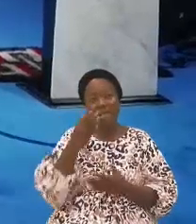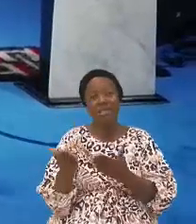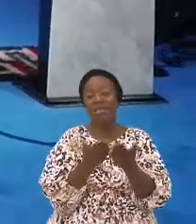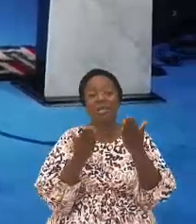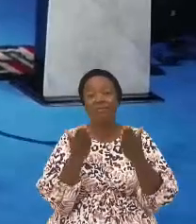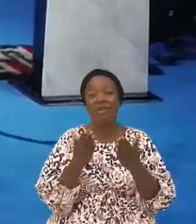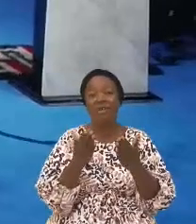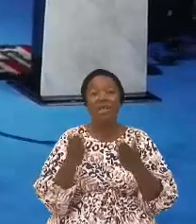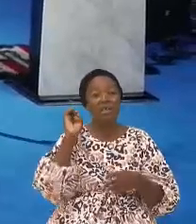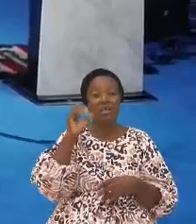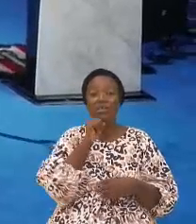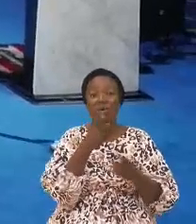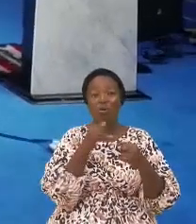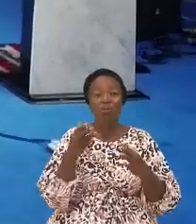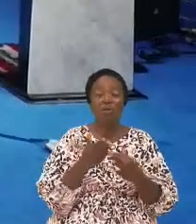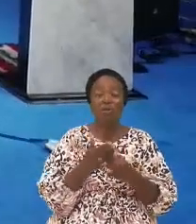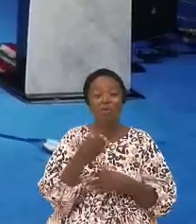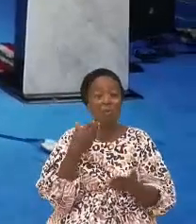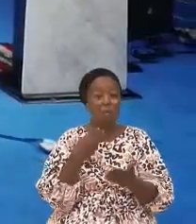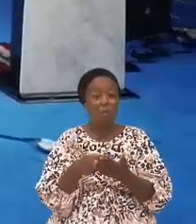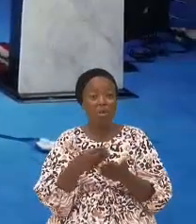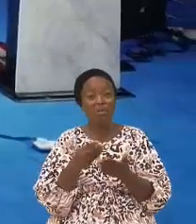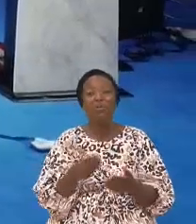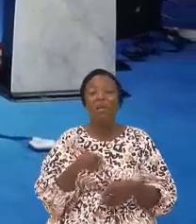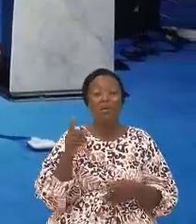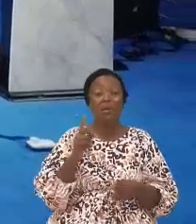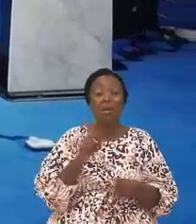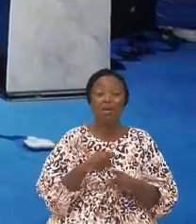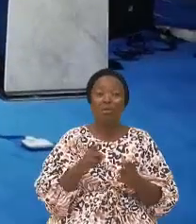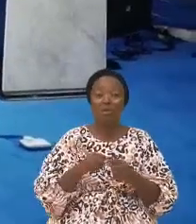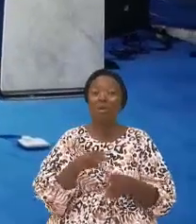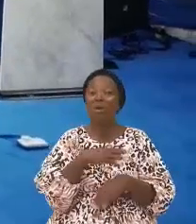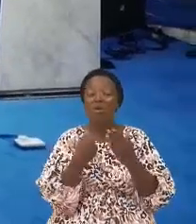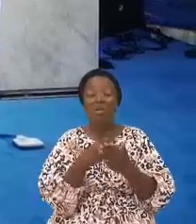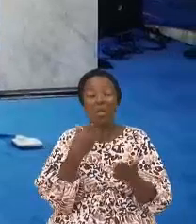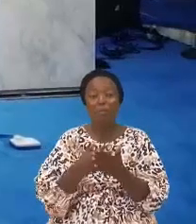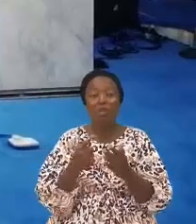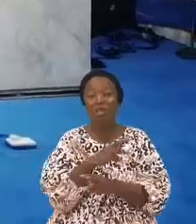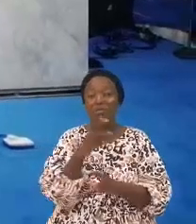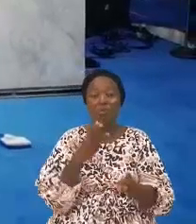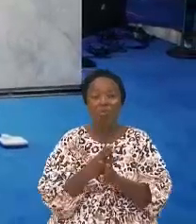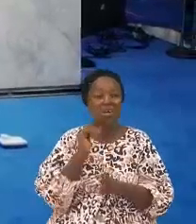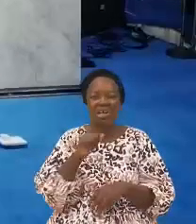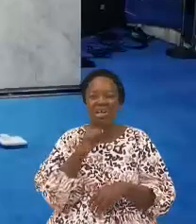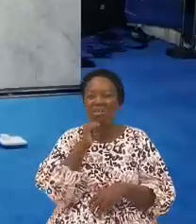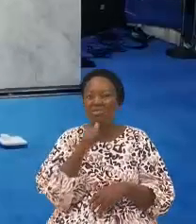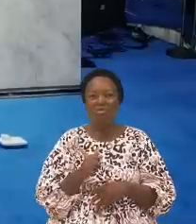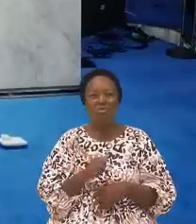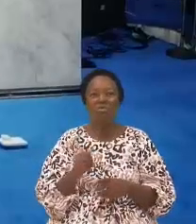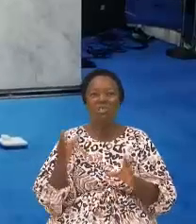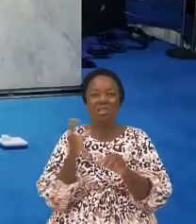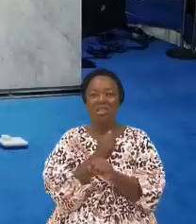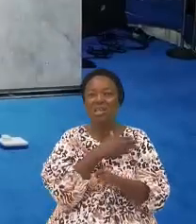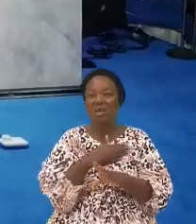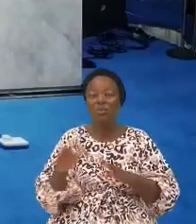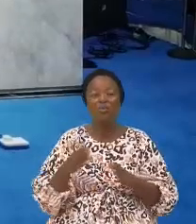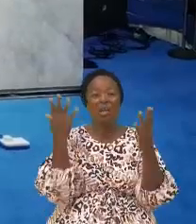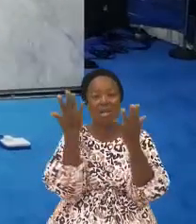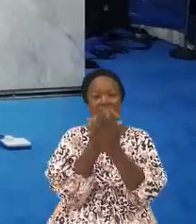It's not coming through sacrifice, human sacrifice. It's not coming through money, paying of money. All the money in